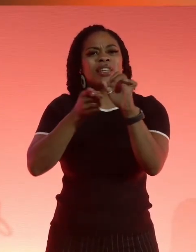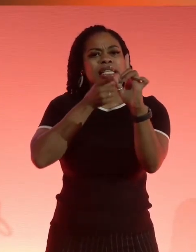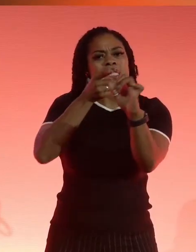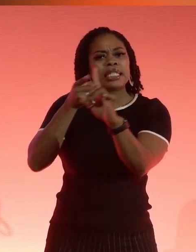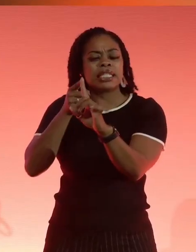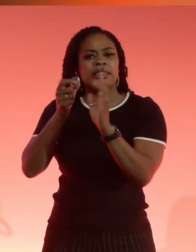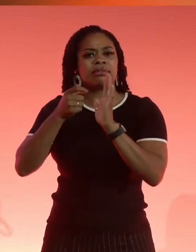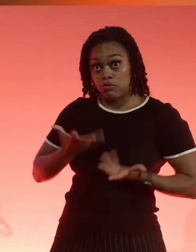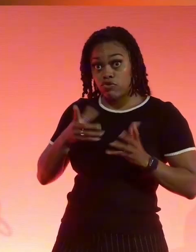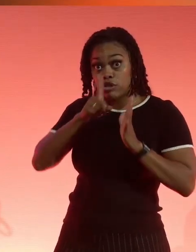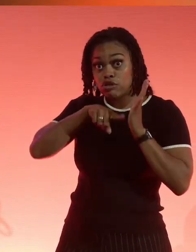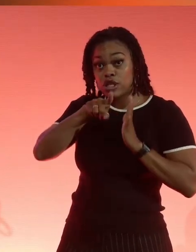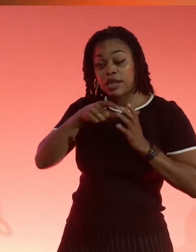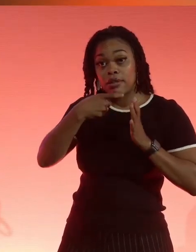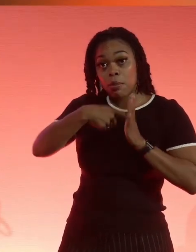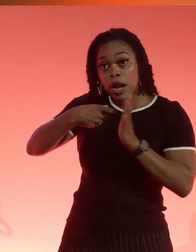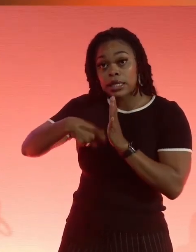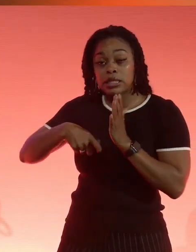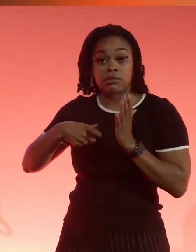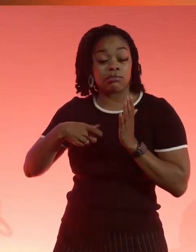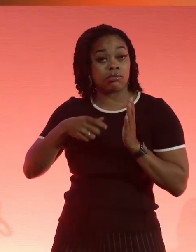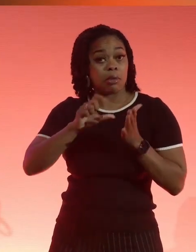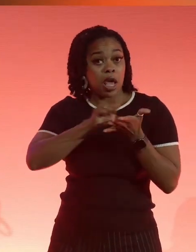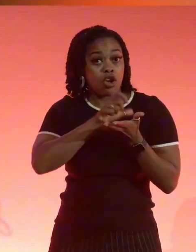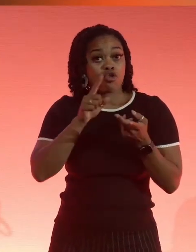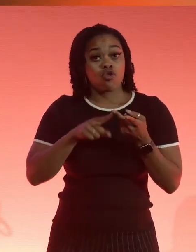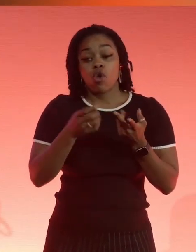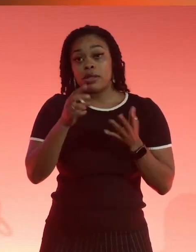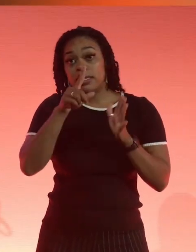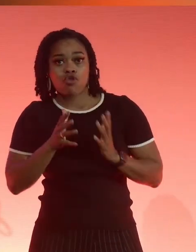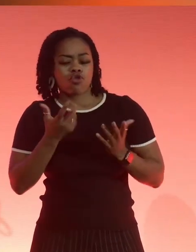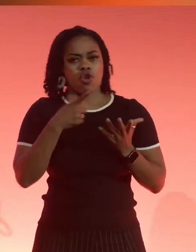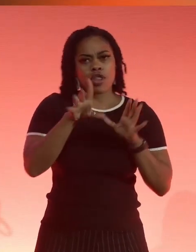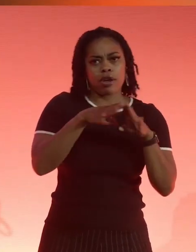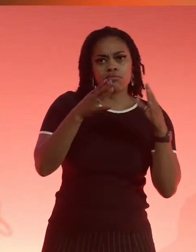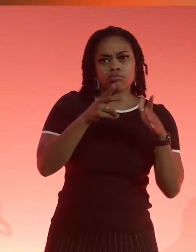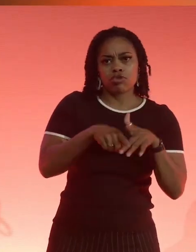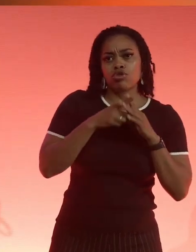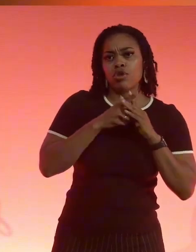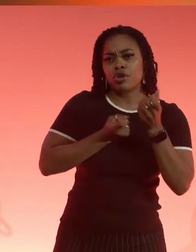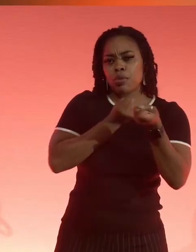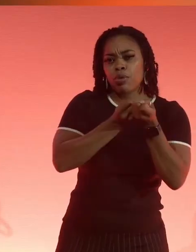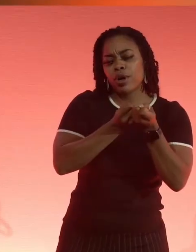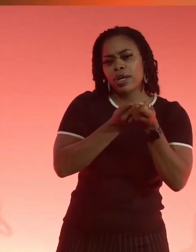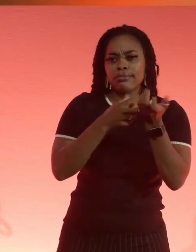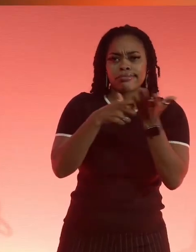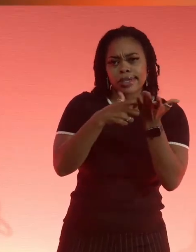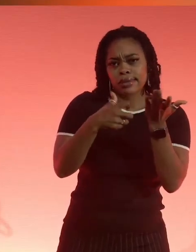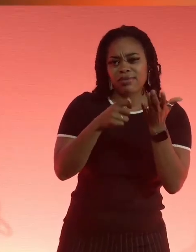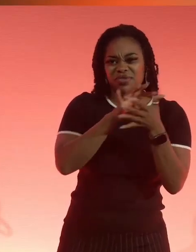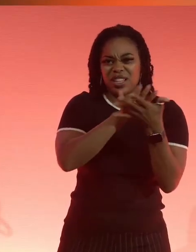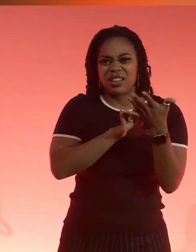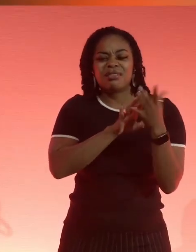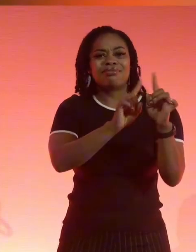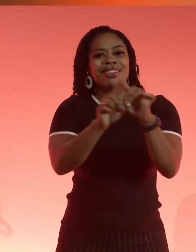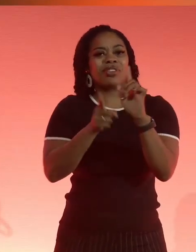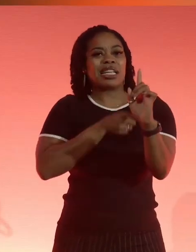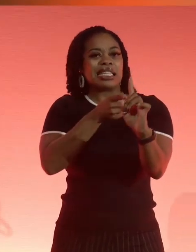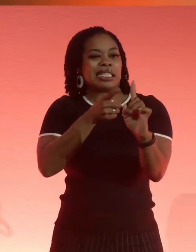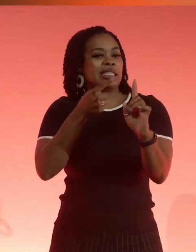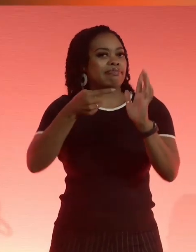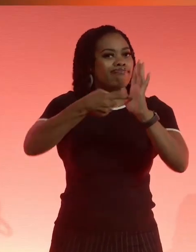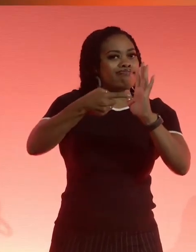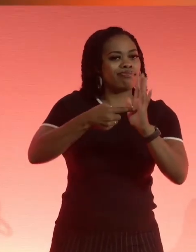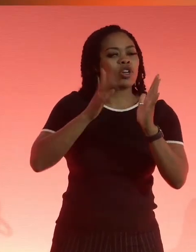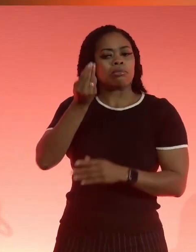check out your pricing page or a competitor? Or they open up a support ticket? All of those are intent signals that tell you what your